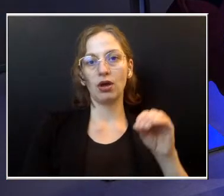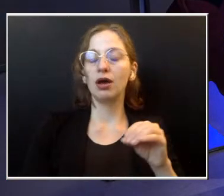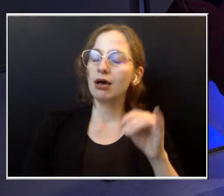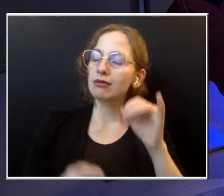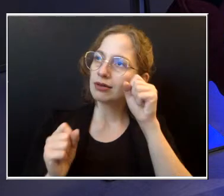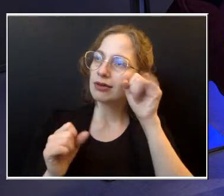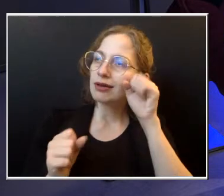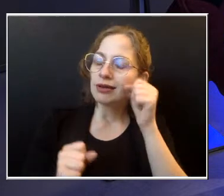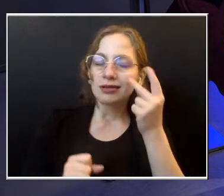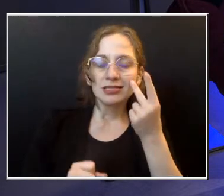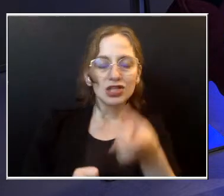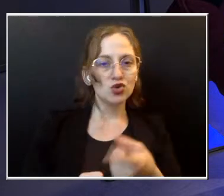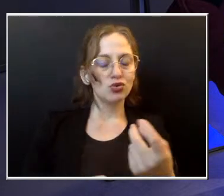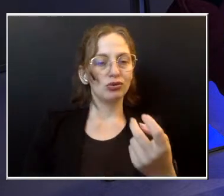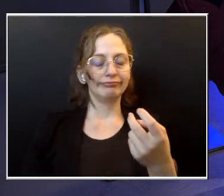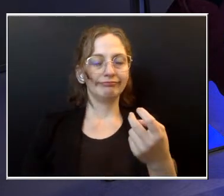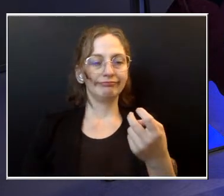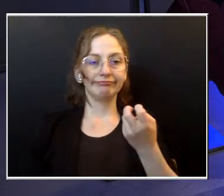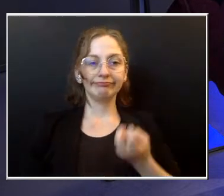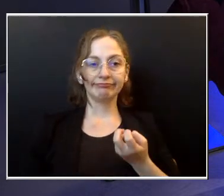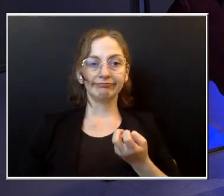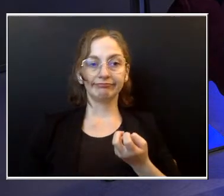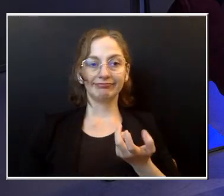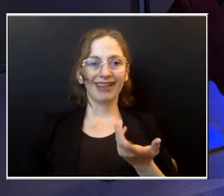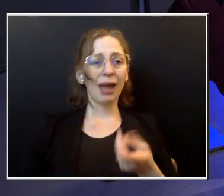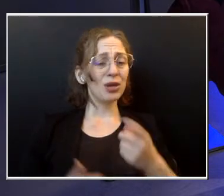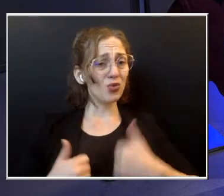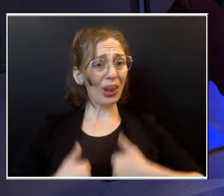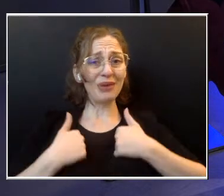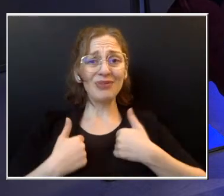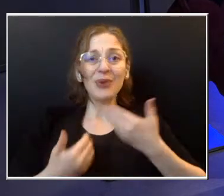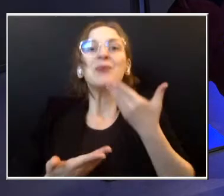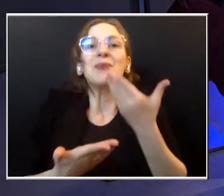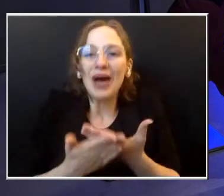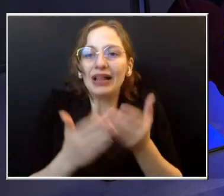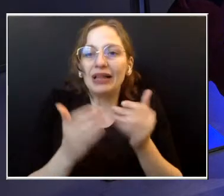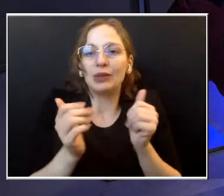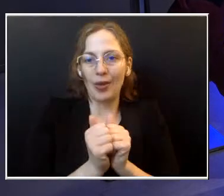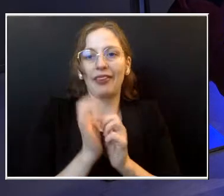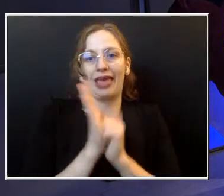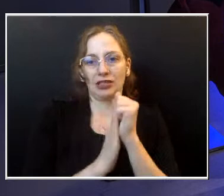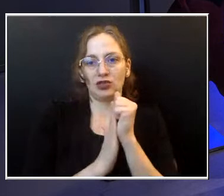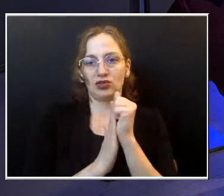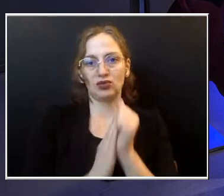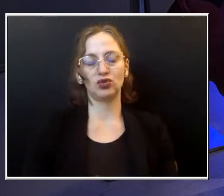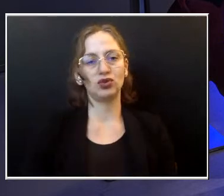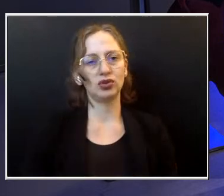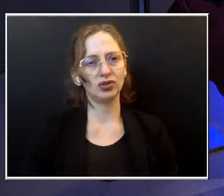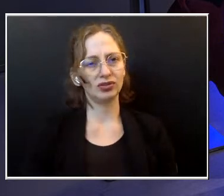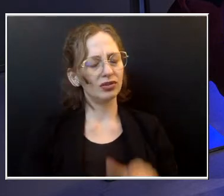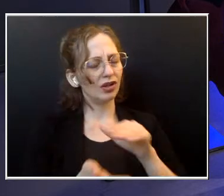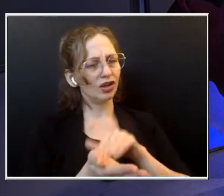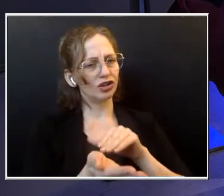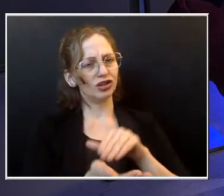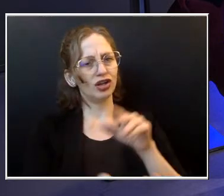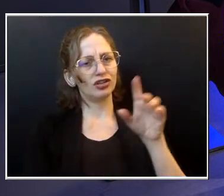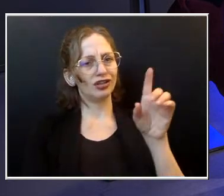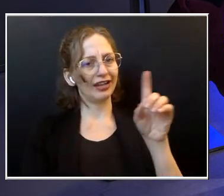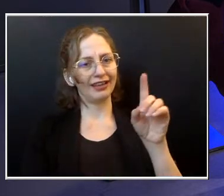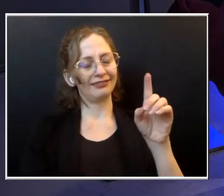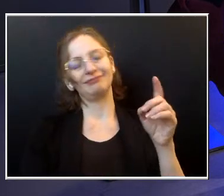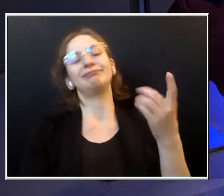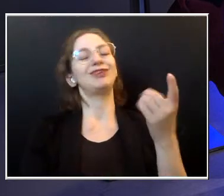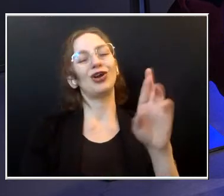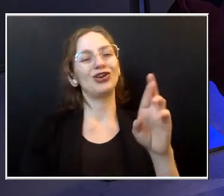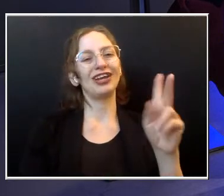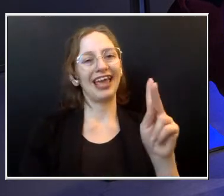I mean, living so well with cancer. Dr. Korntager, what's that like to, as a physician, to see a patient living with